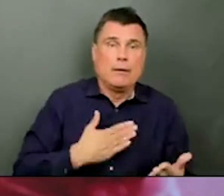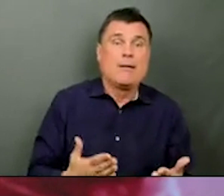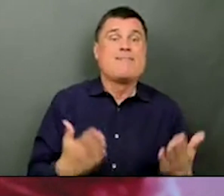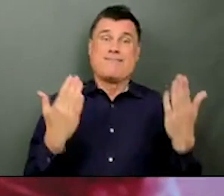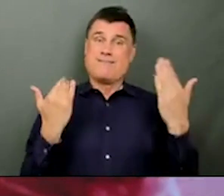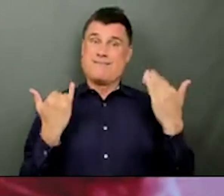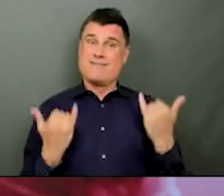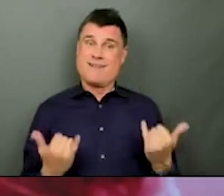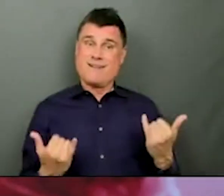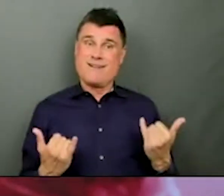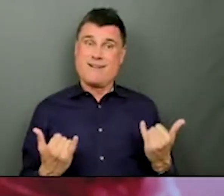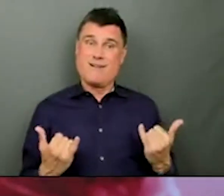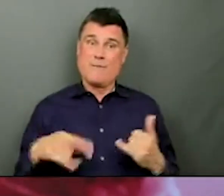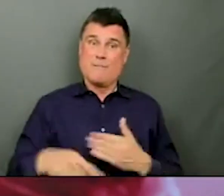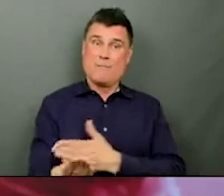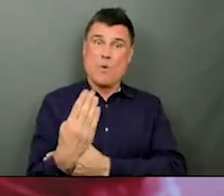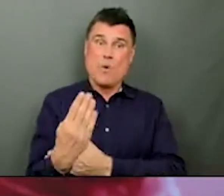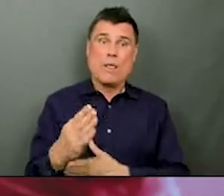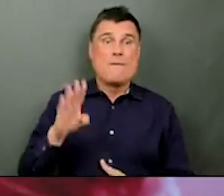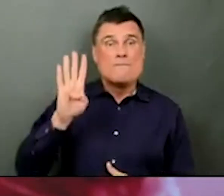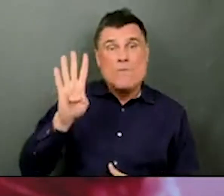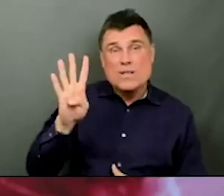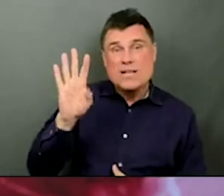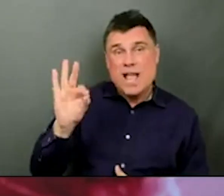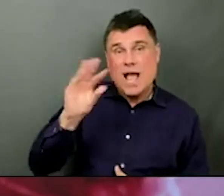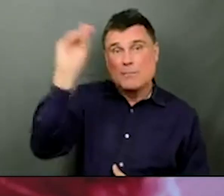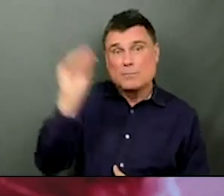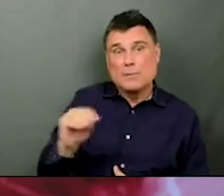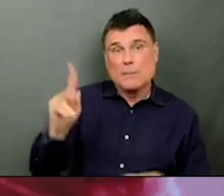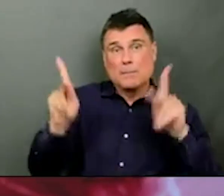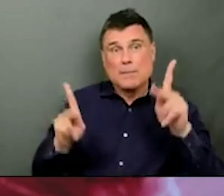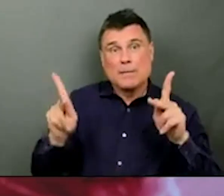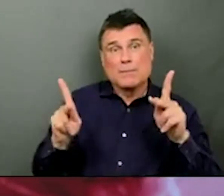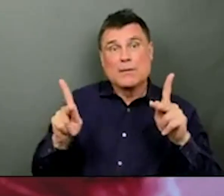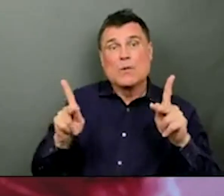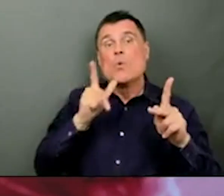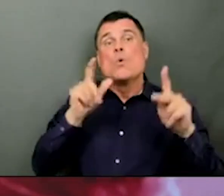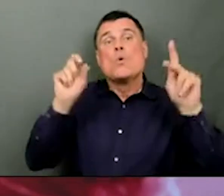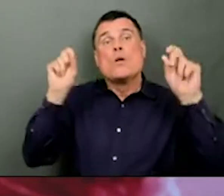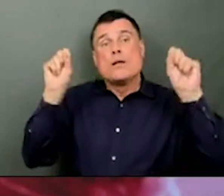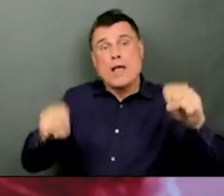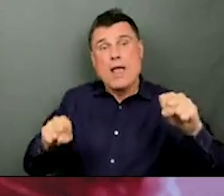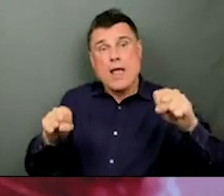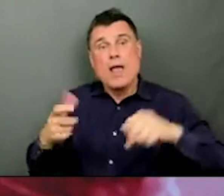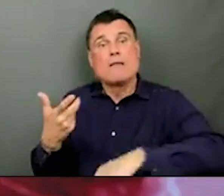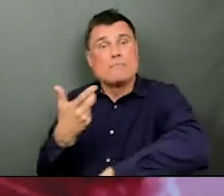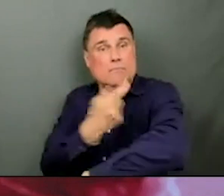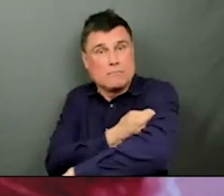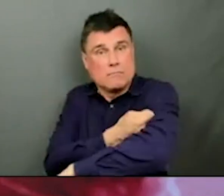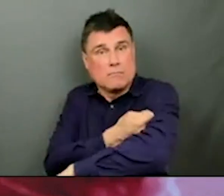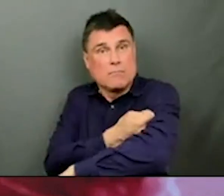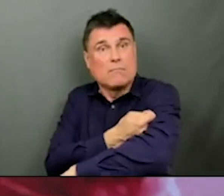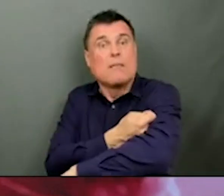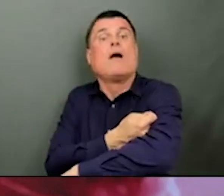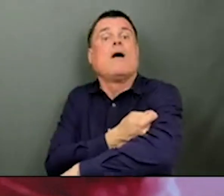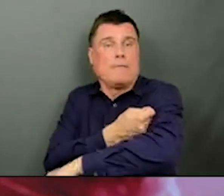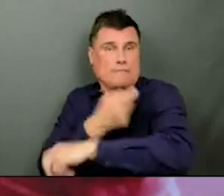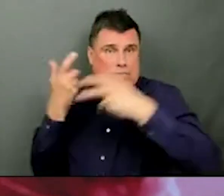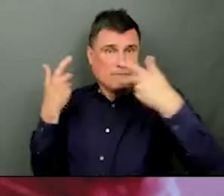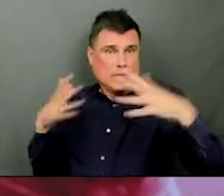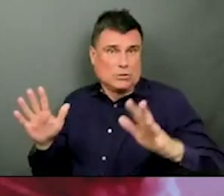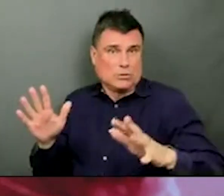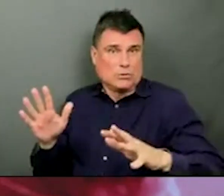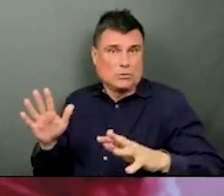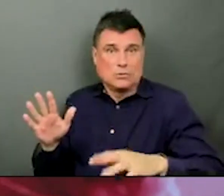this morning, 49% of those eligible for vaccines have taken up a first dose. Over 2.1 million